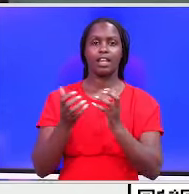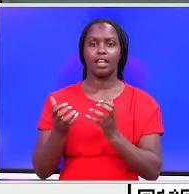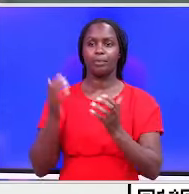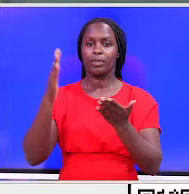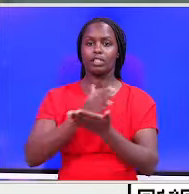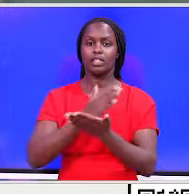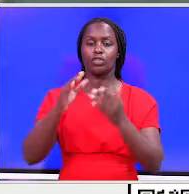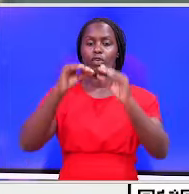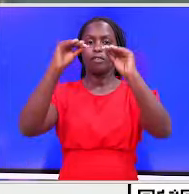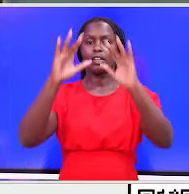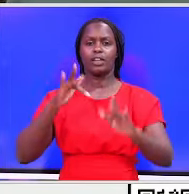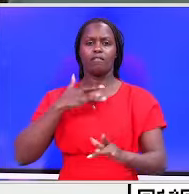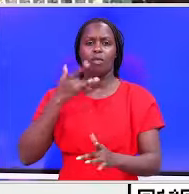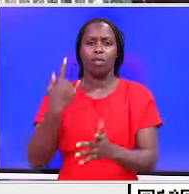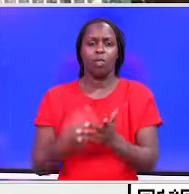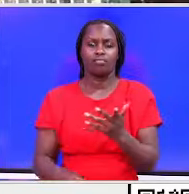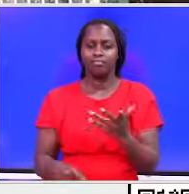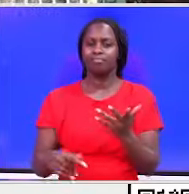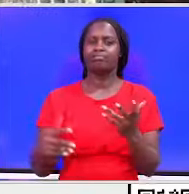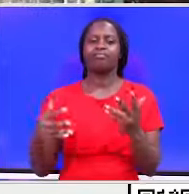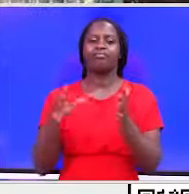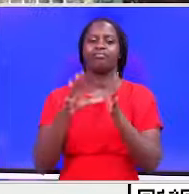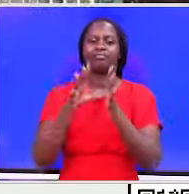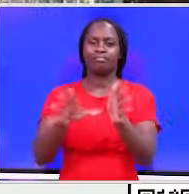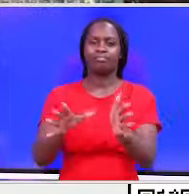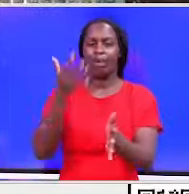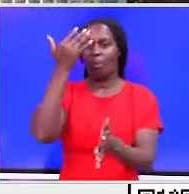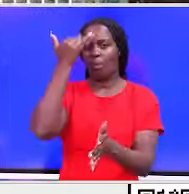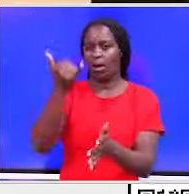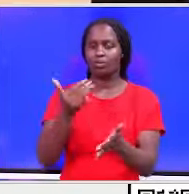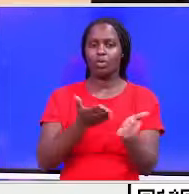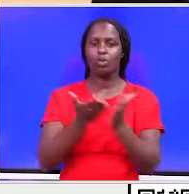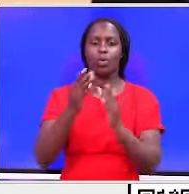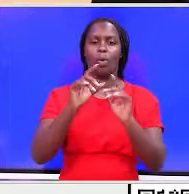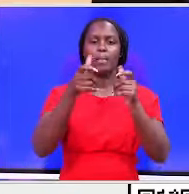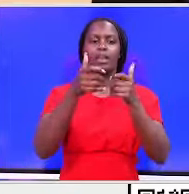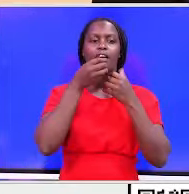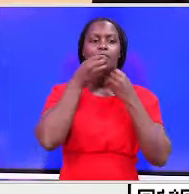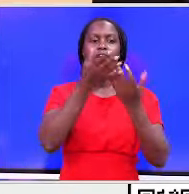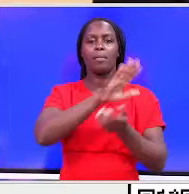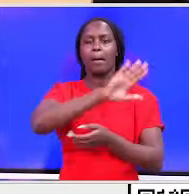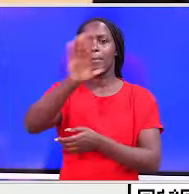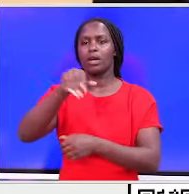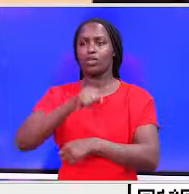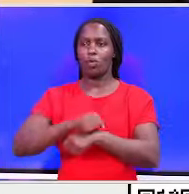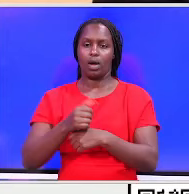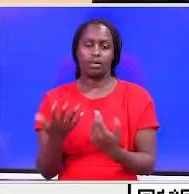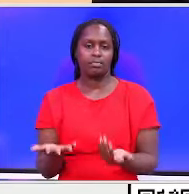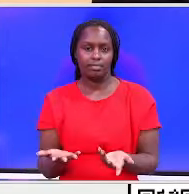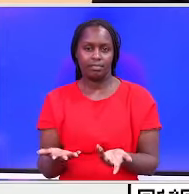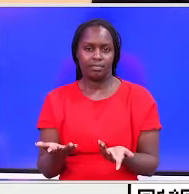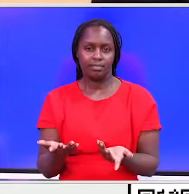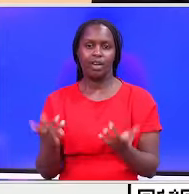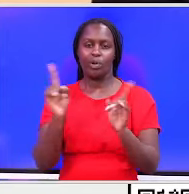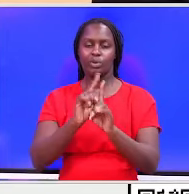teachers feel betrayed after they were asked to resume their work through the media. We would be back to work, but at